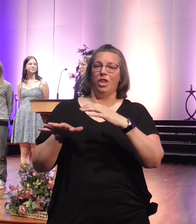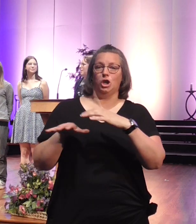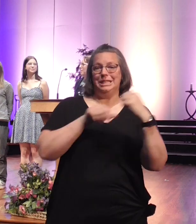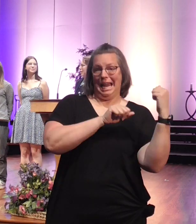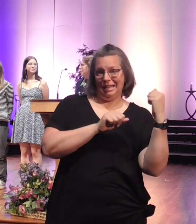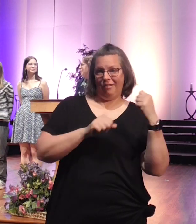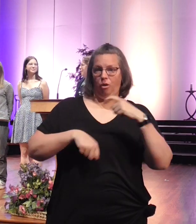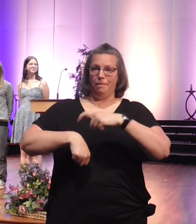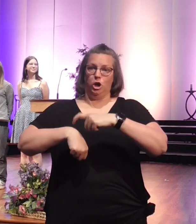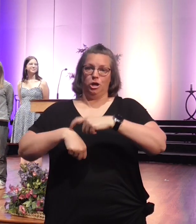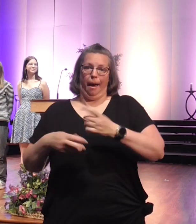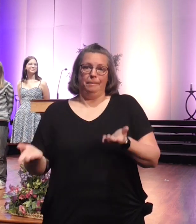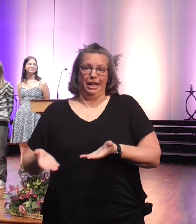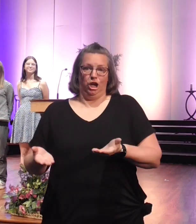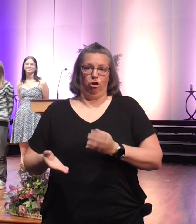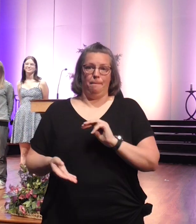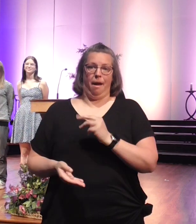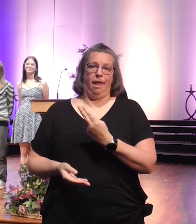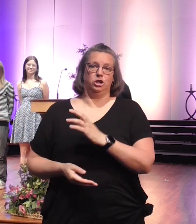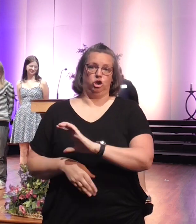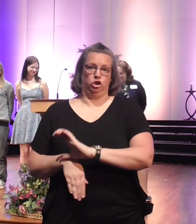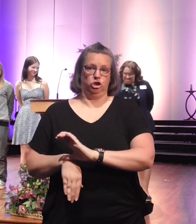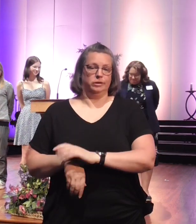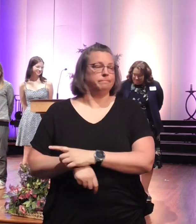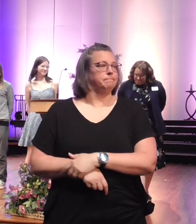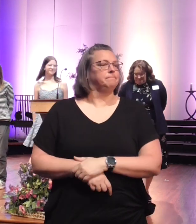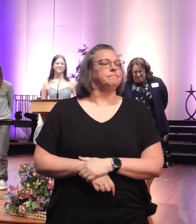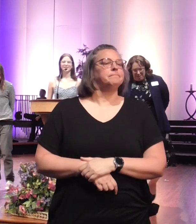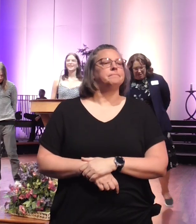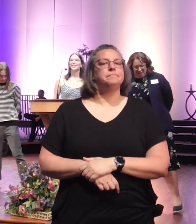their time here at Mile High.